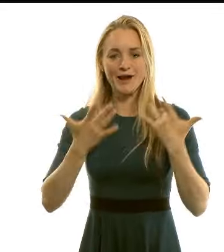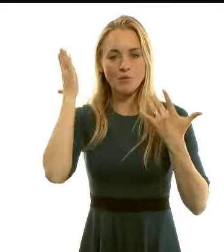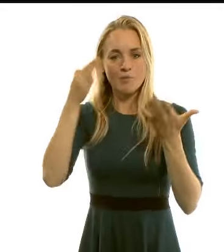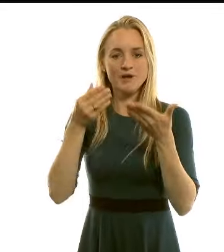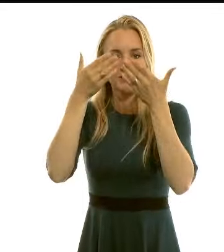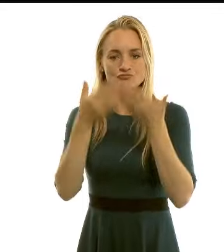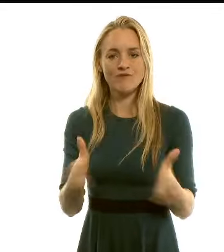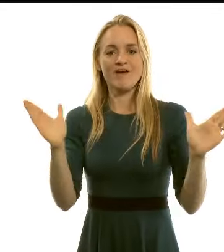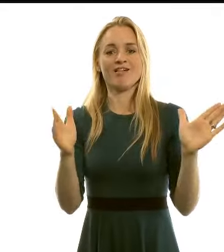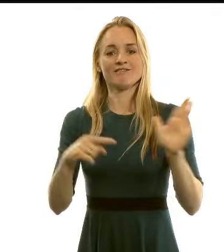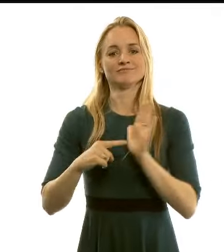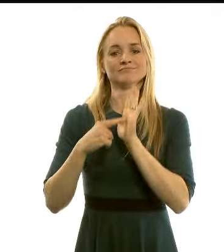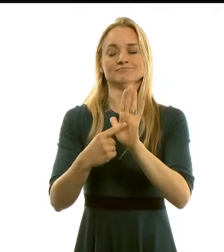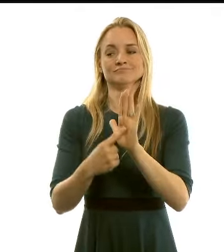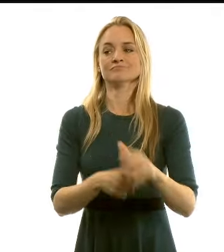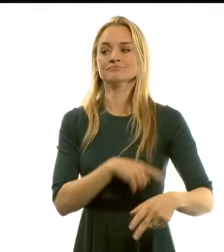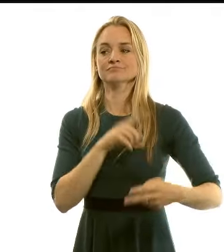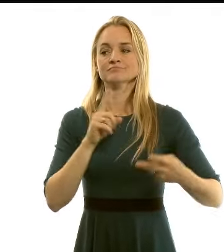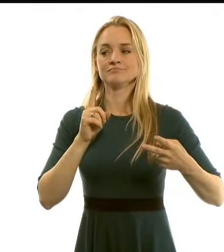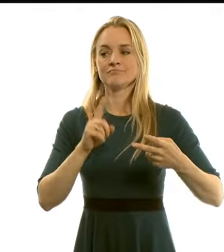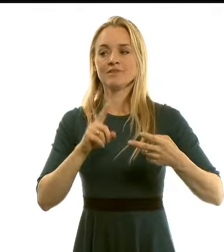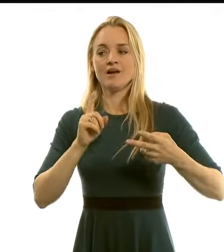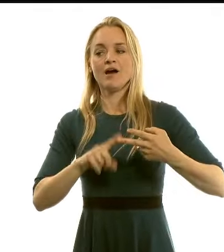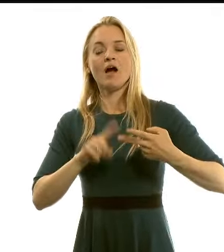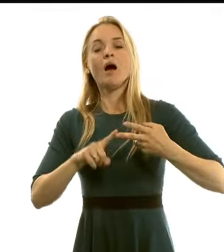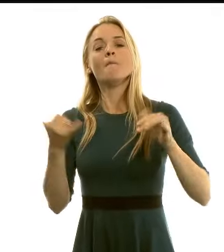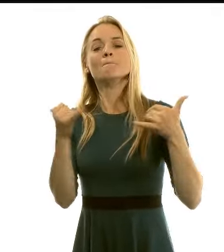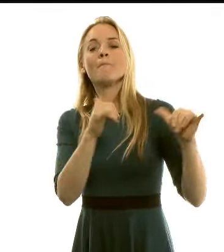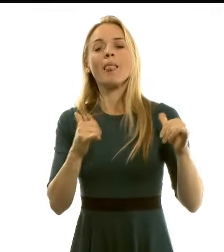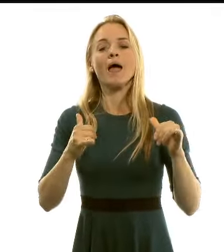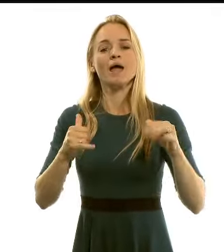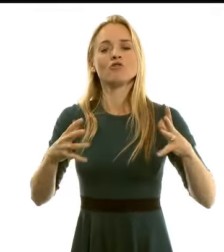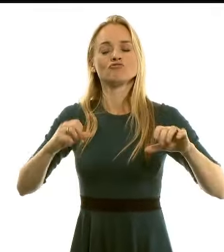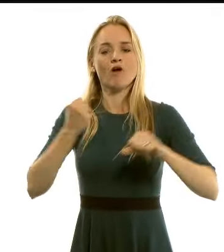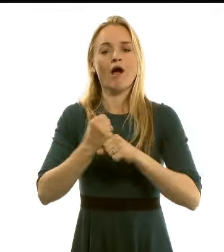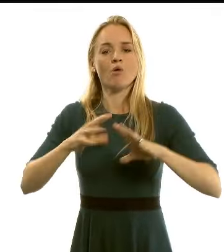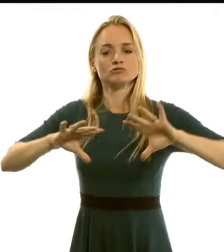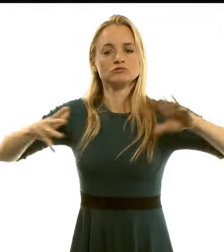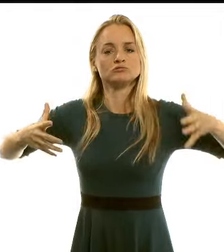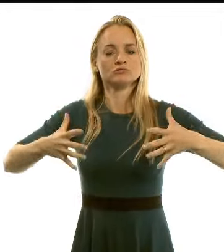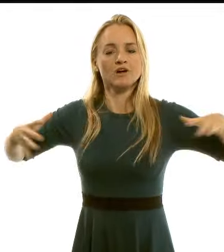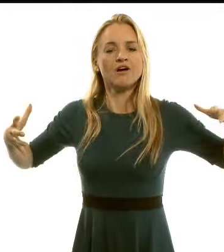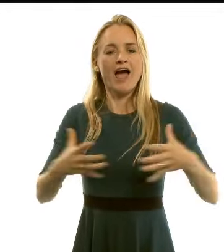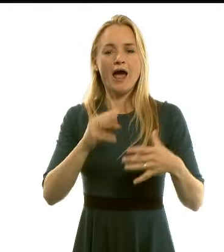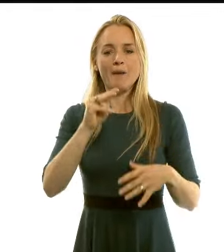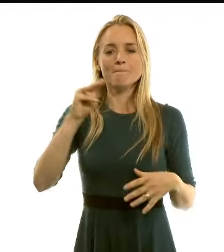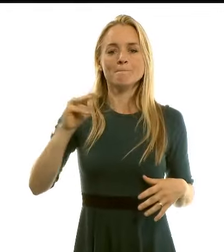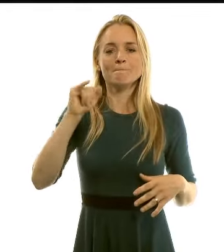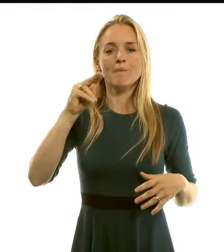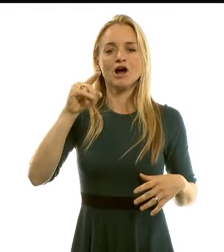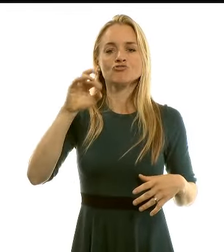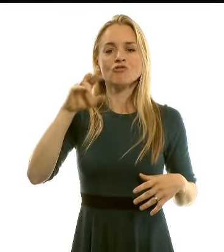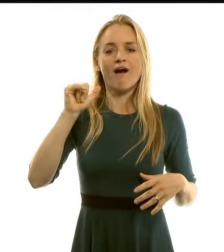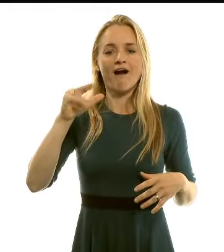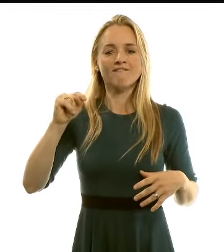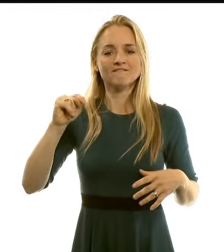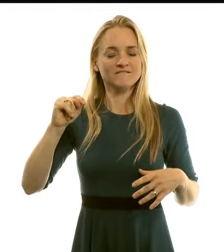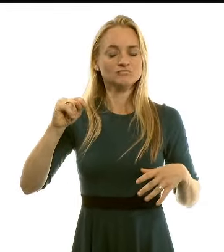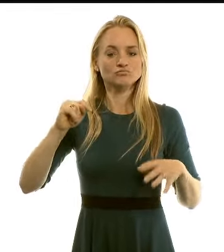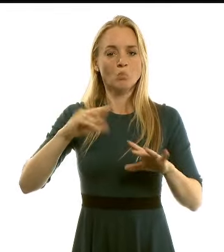minifigure reveals. Playgrounds collide as Minecraft and LEGO builders meet in an unforgettable challenge. We have